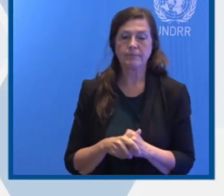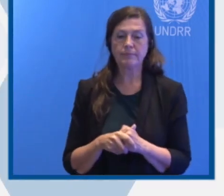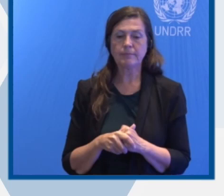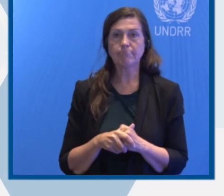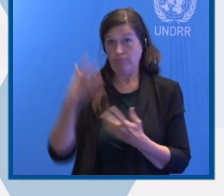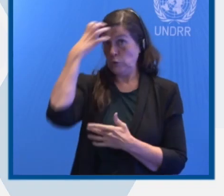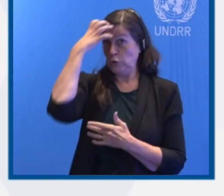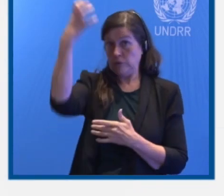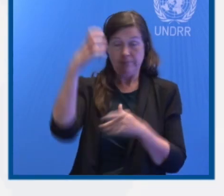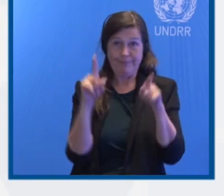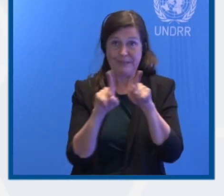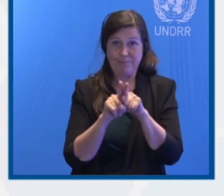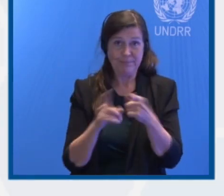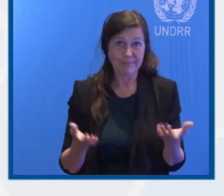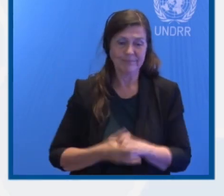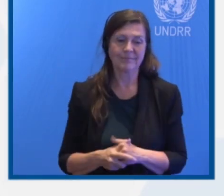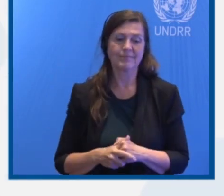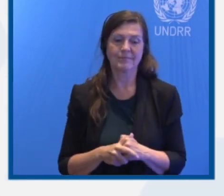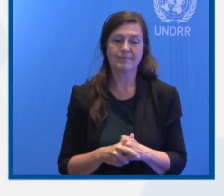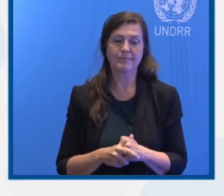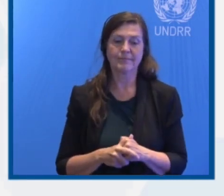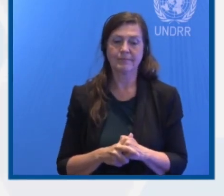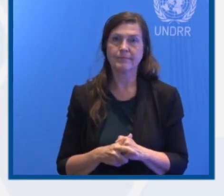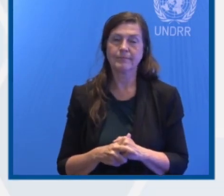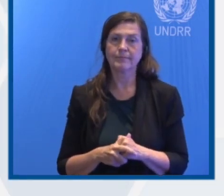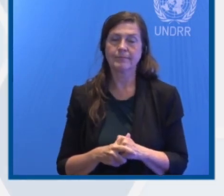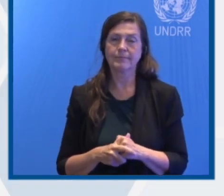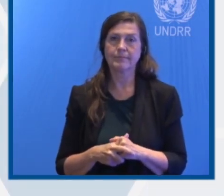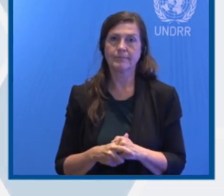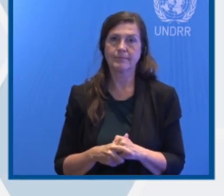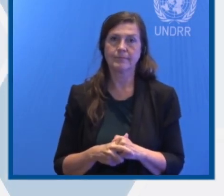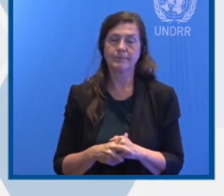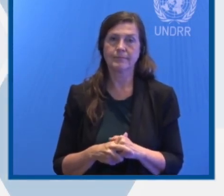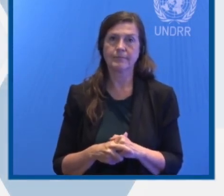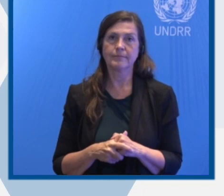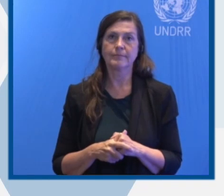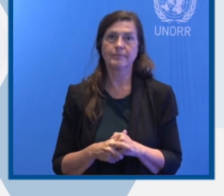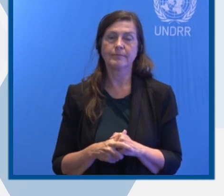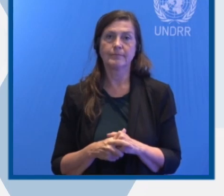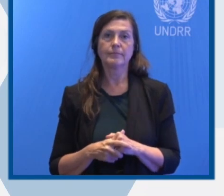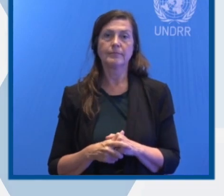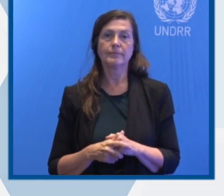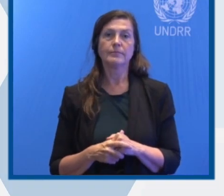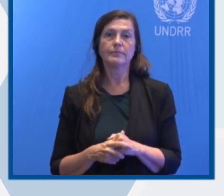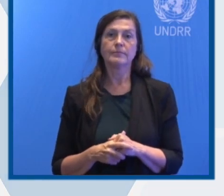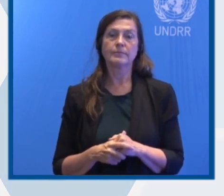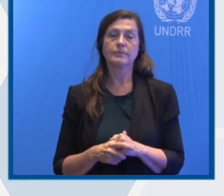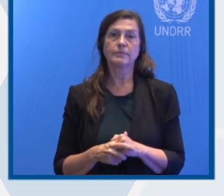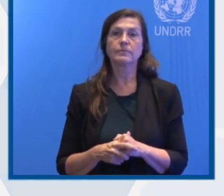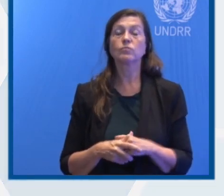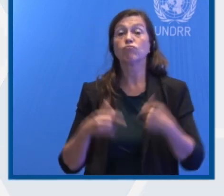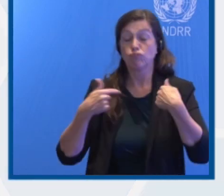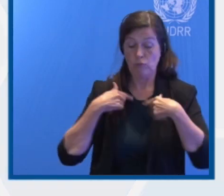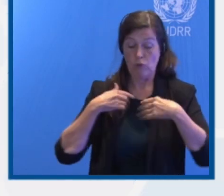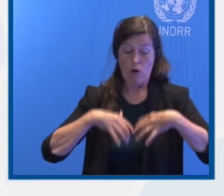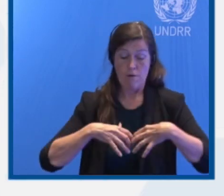And so I think in the end, if we build to a standard that is